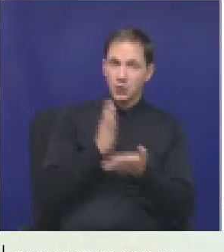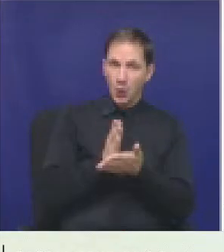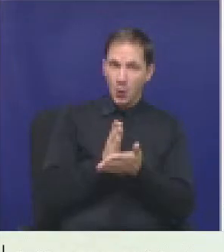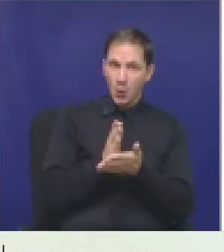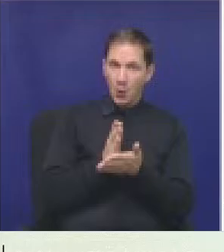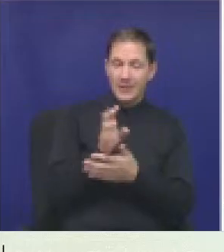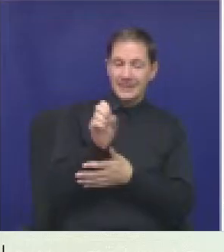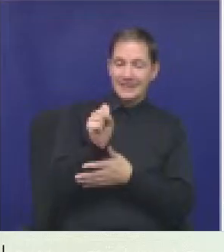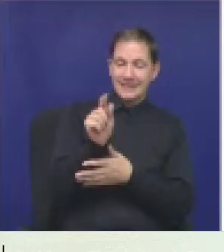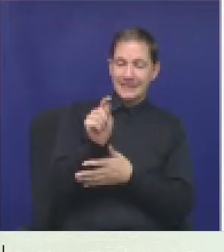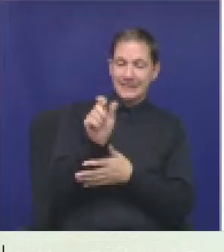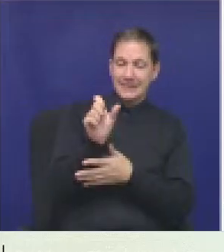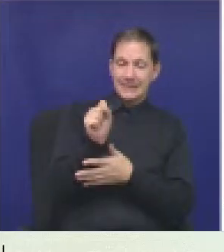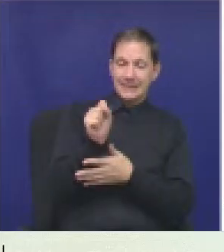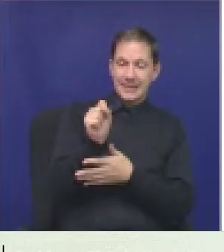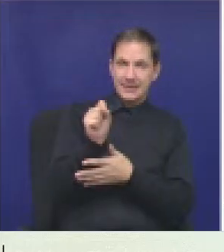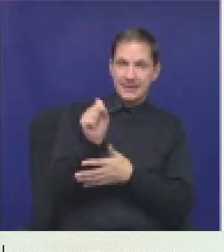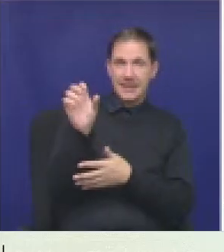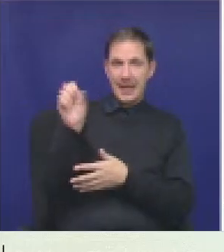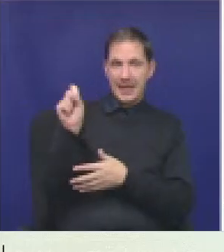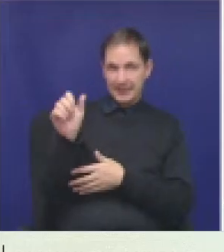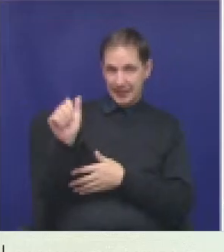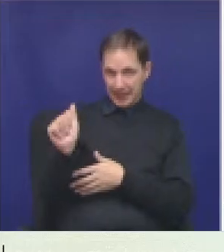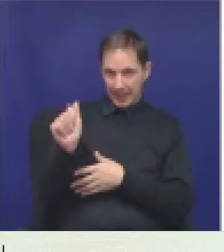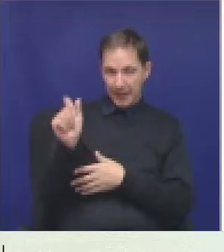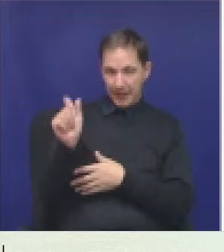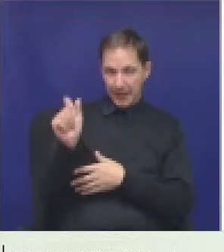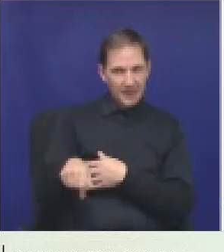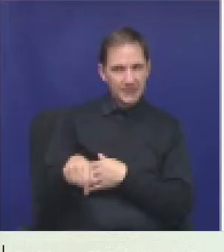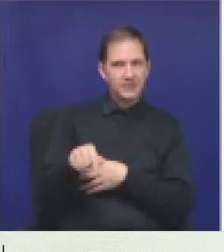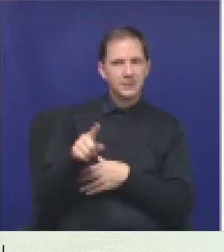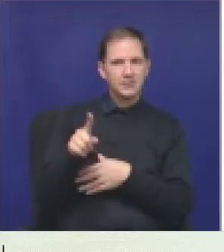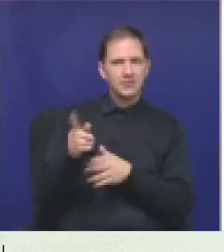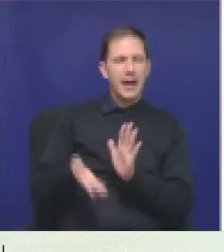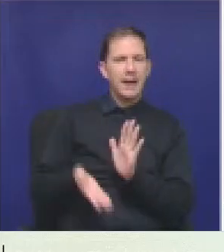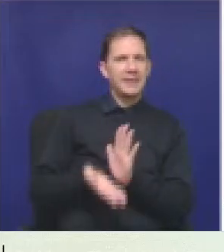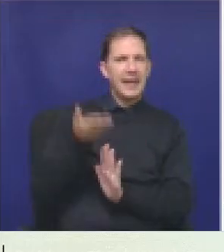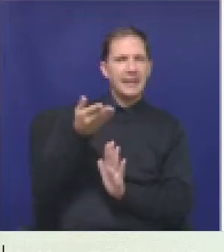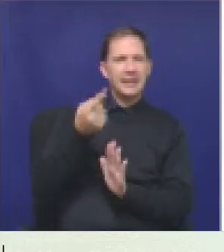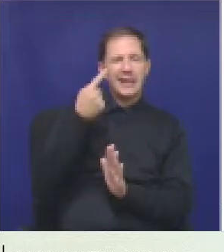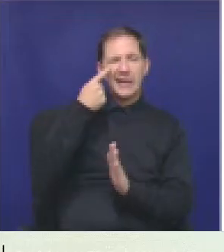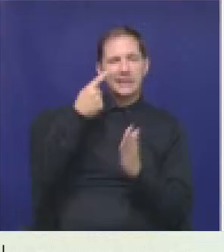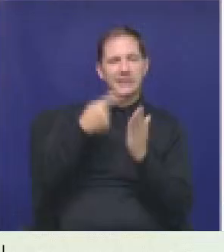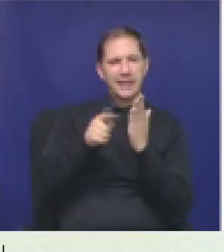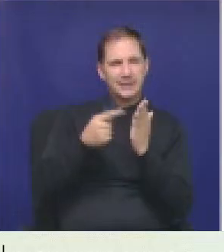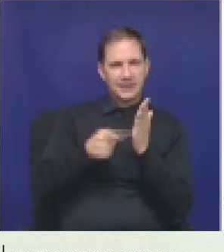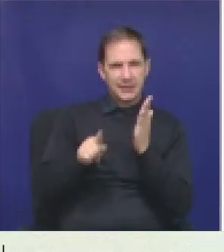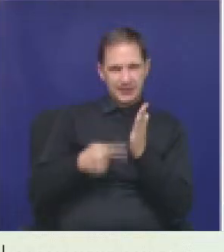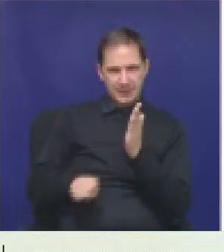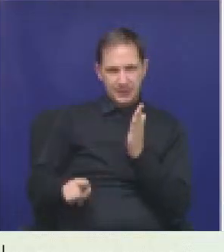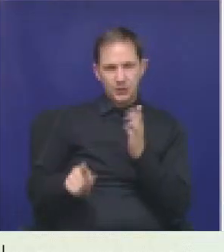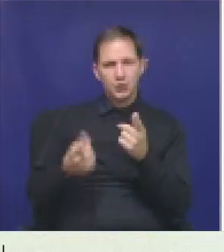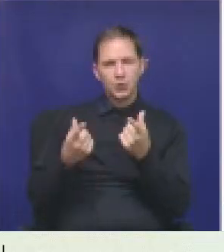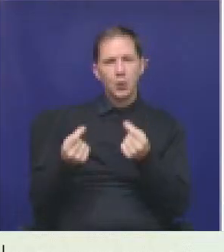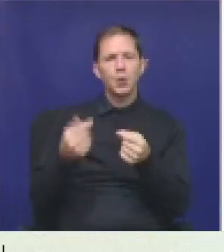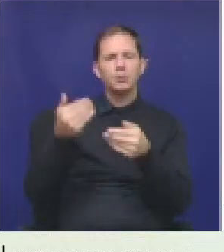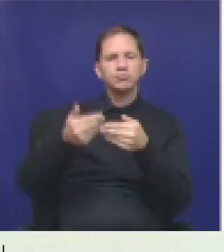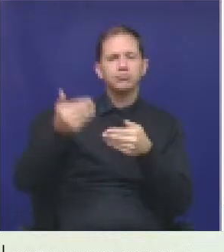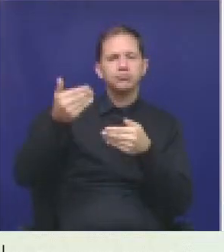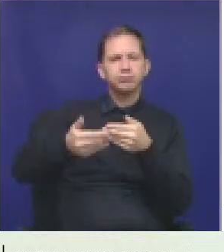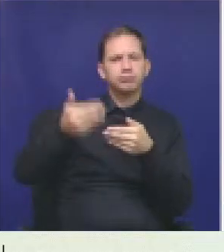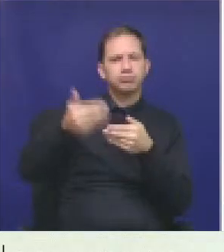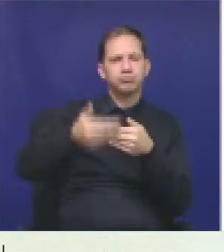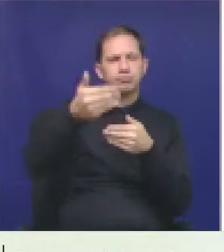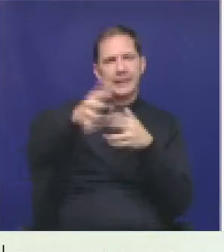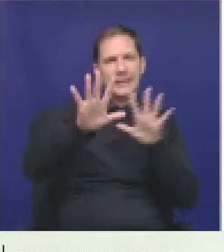SA must institutionalize the census within a 10-year cycle to ensure continuity, comparability in